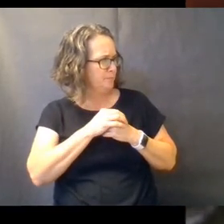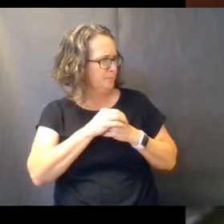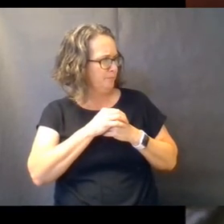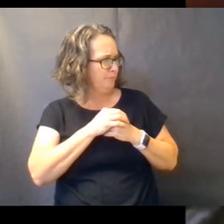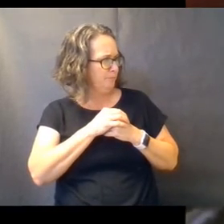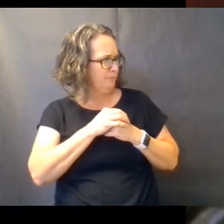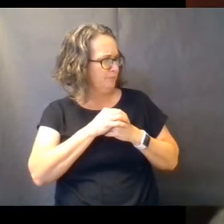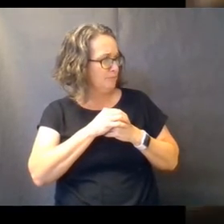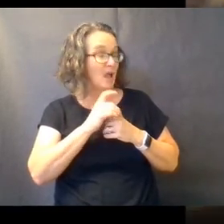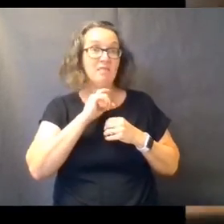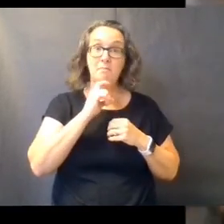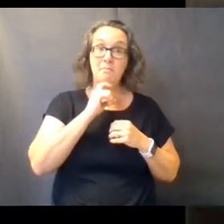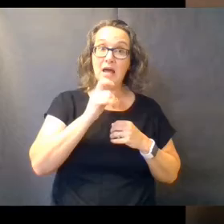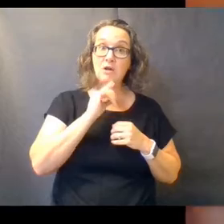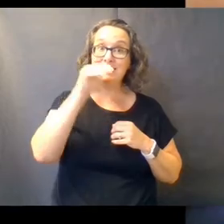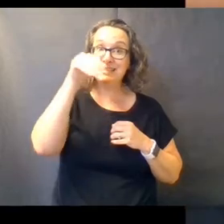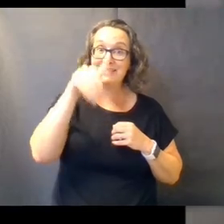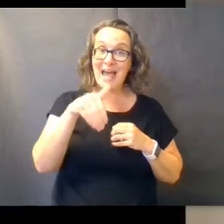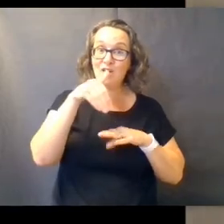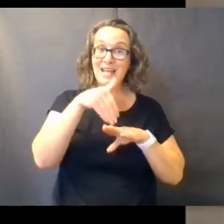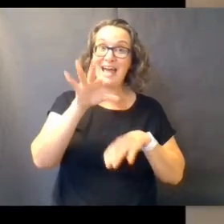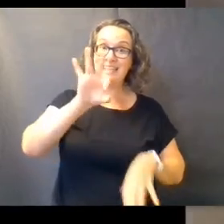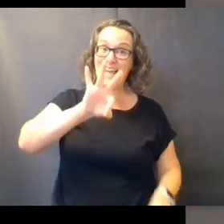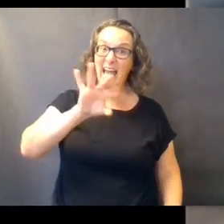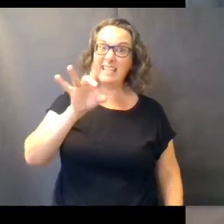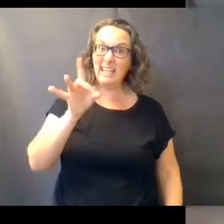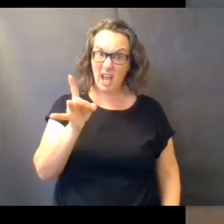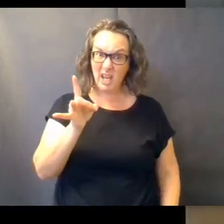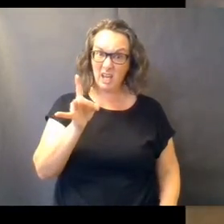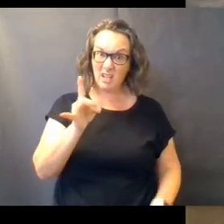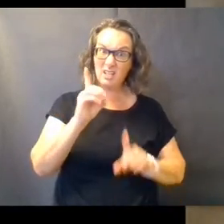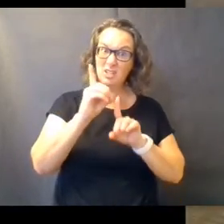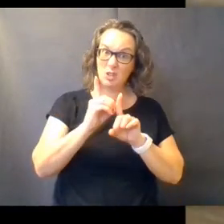And the metal is down at 98 degrees.